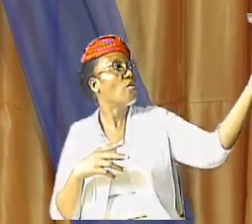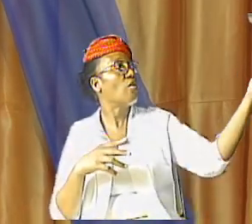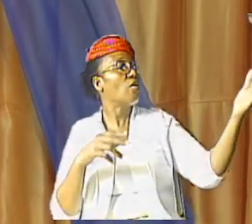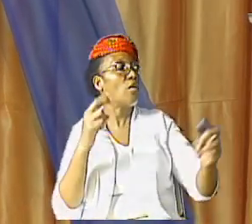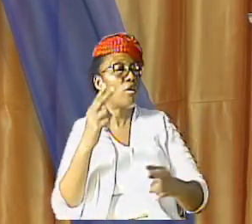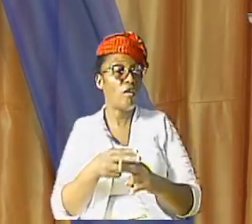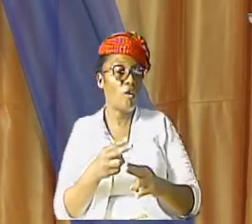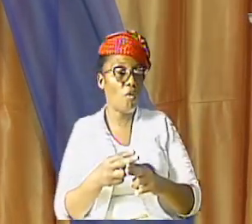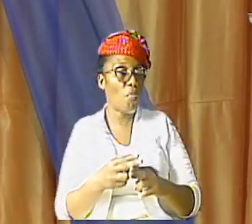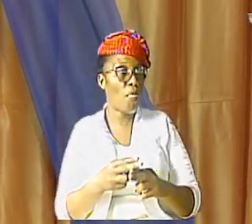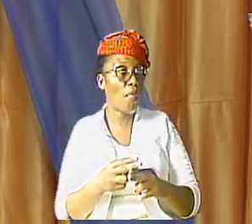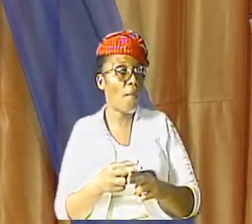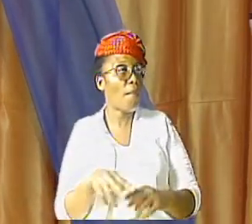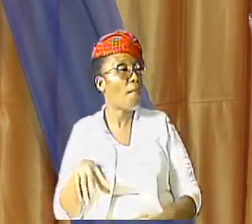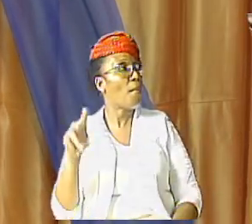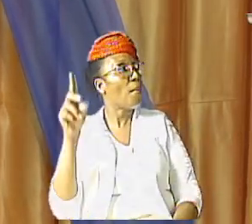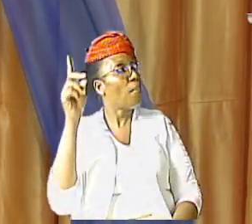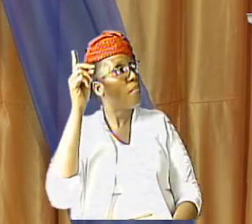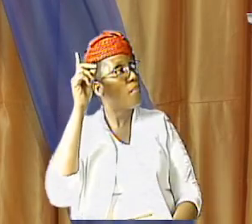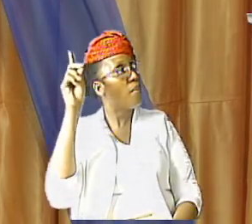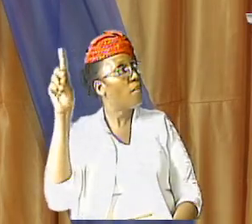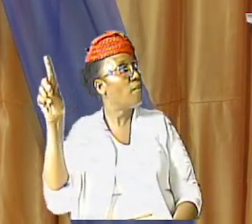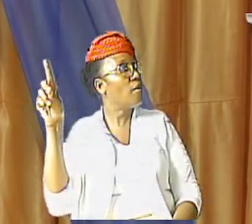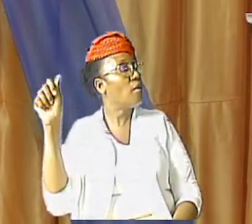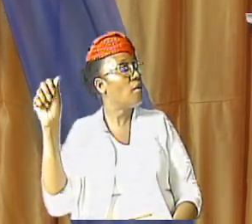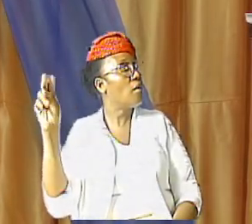hallelujah. So we have Danielle Paul Morgan.